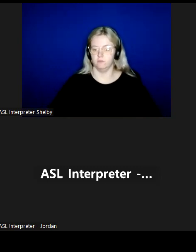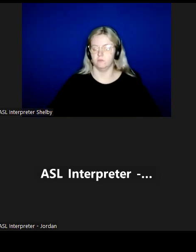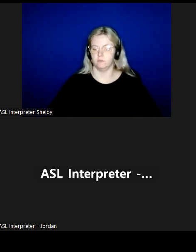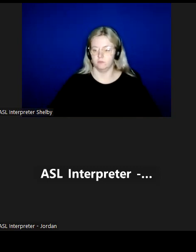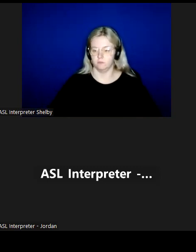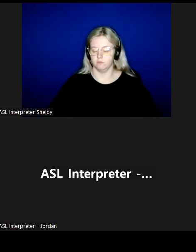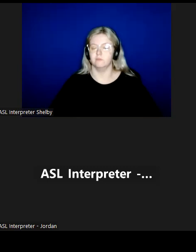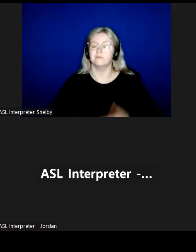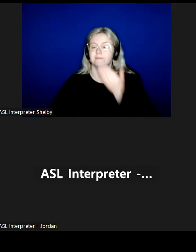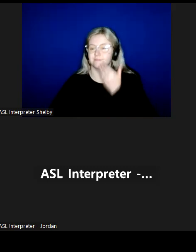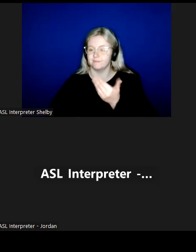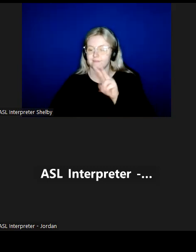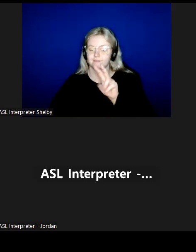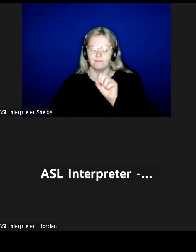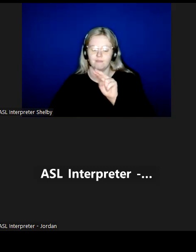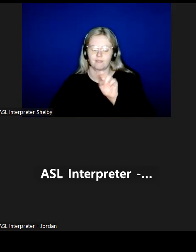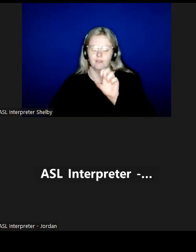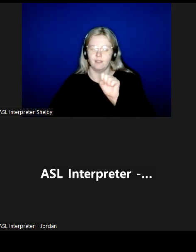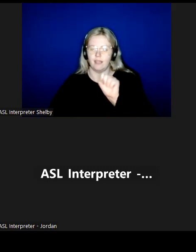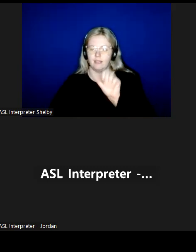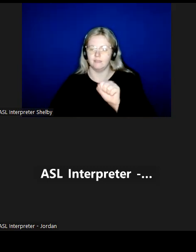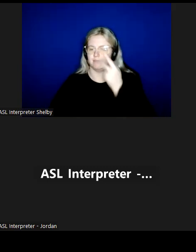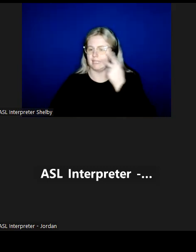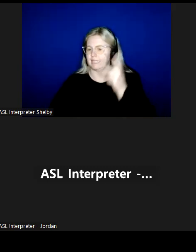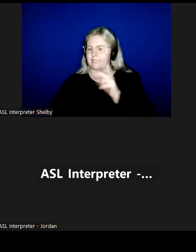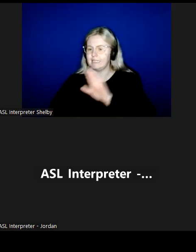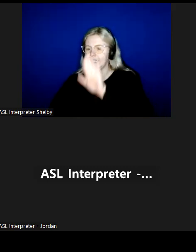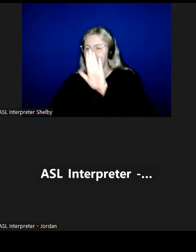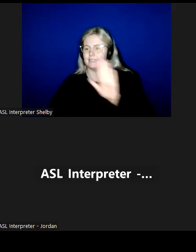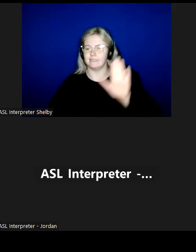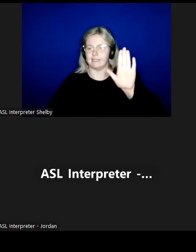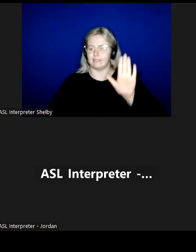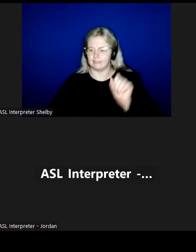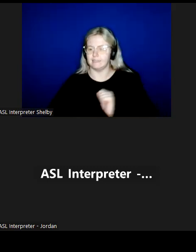Thank you so much, Vanessa. We actually have a couple of hands raised there.